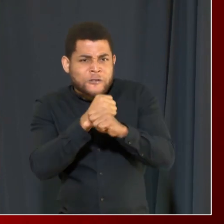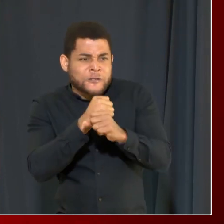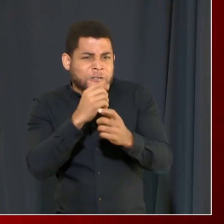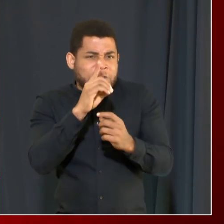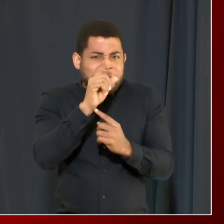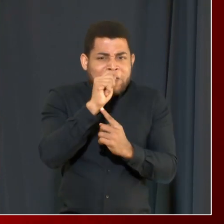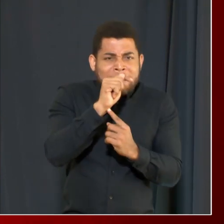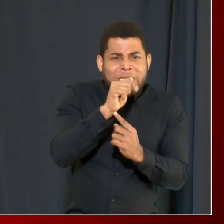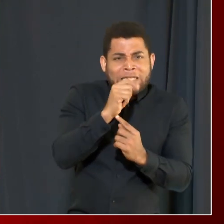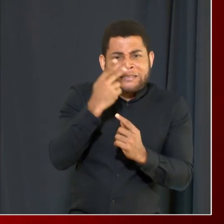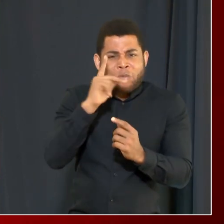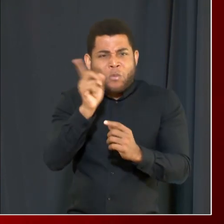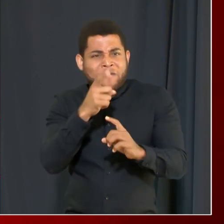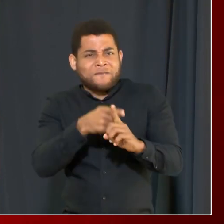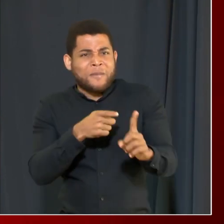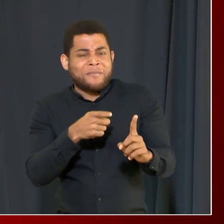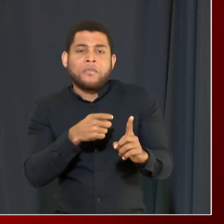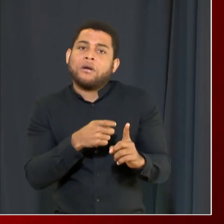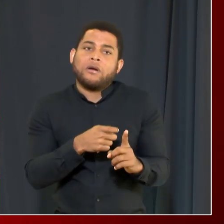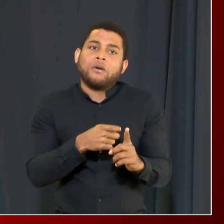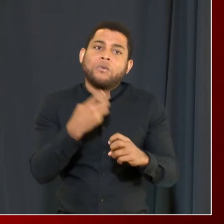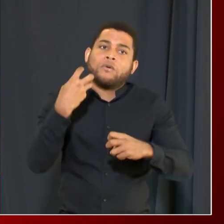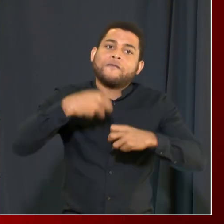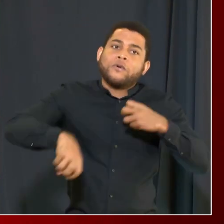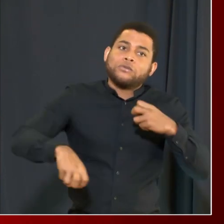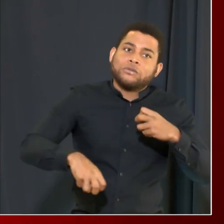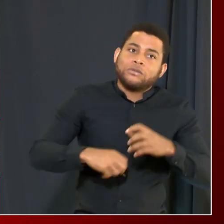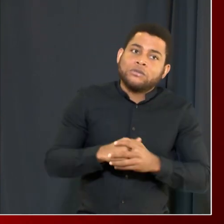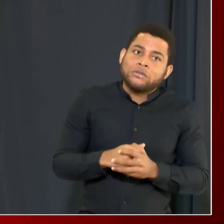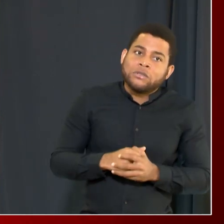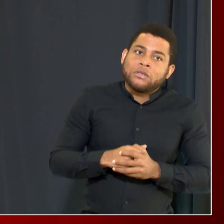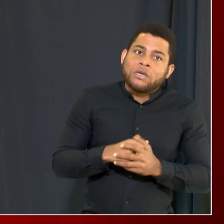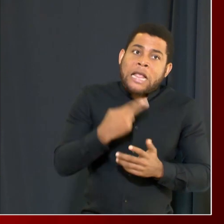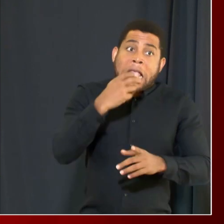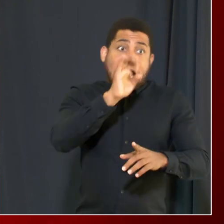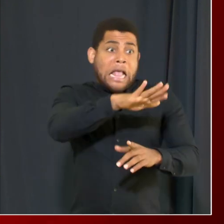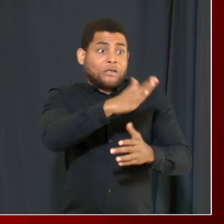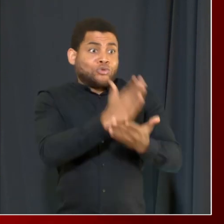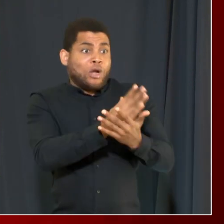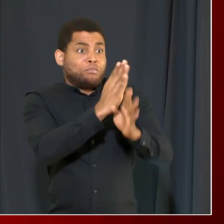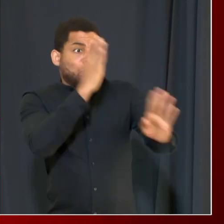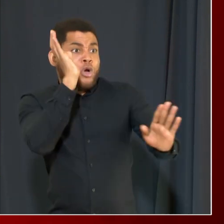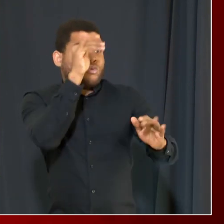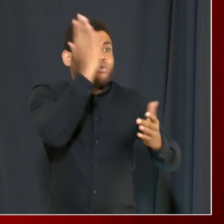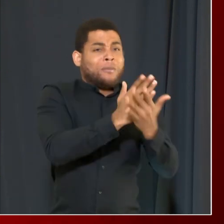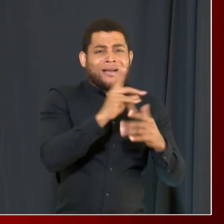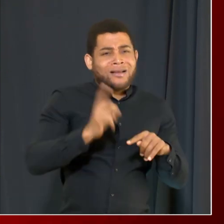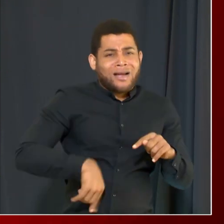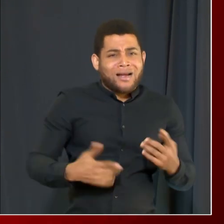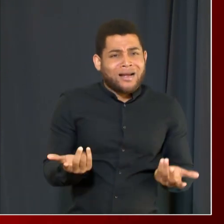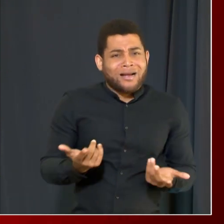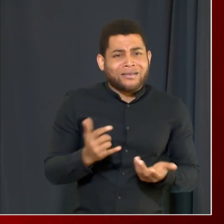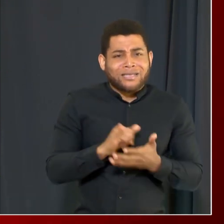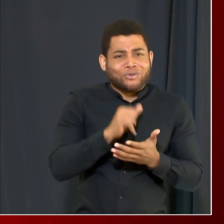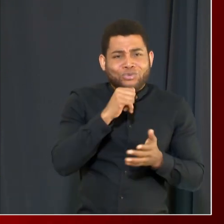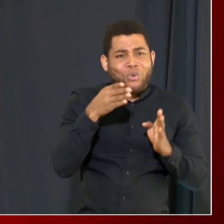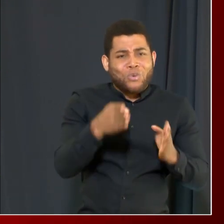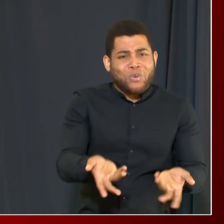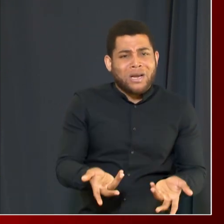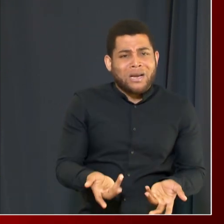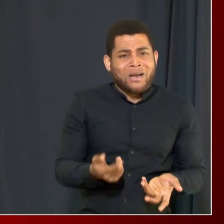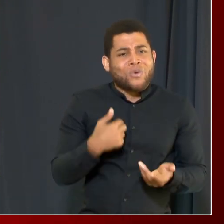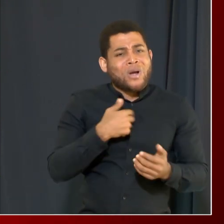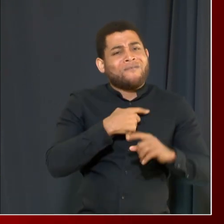coming from. It's not a simple, hey, stop this truckload. It doesn't work that way. We have a lot of 5 and 7 gun trafficking